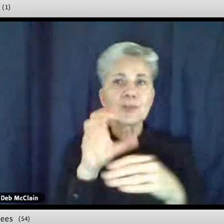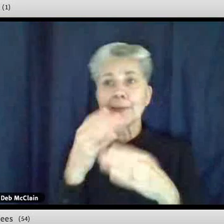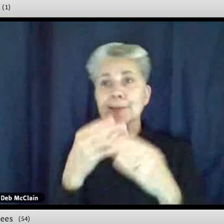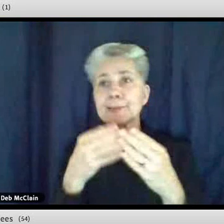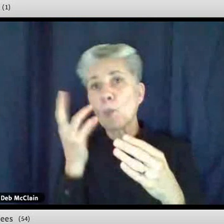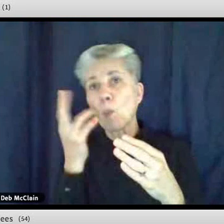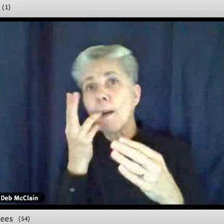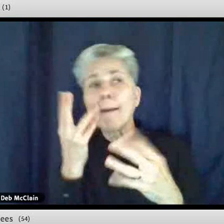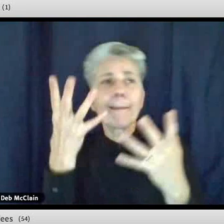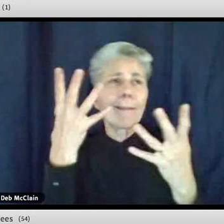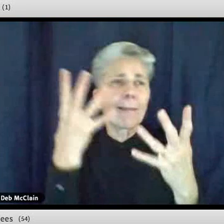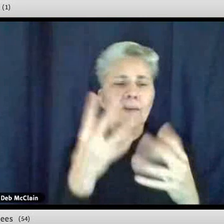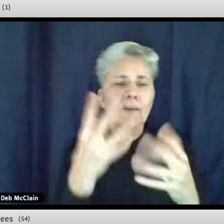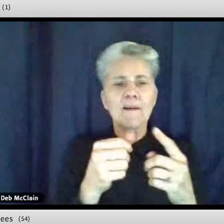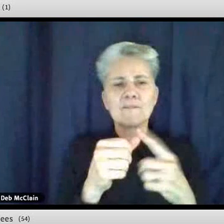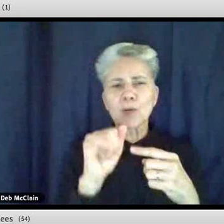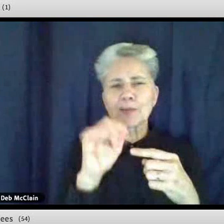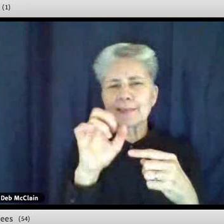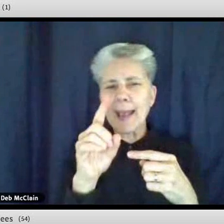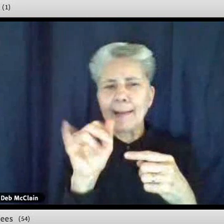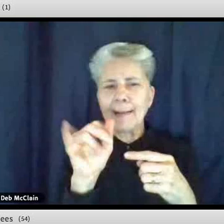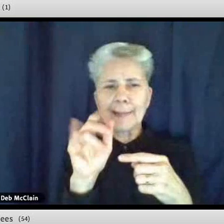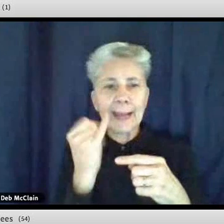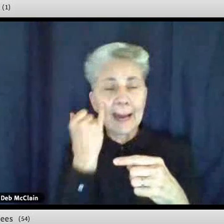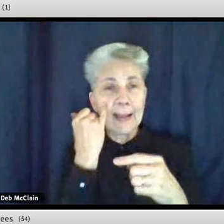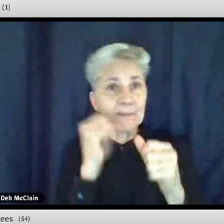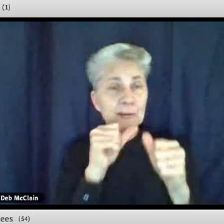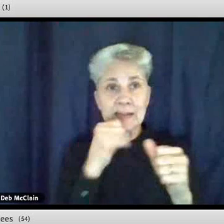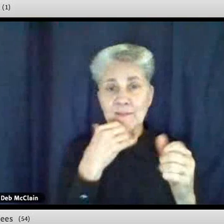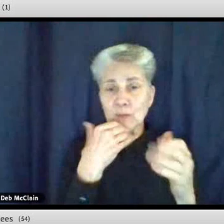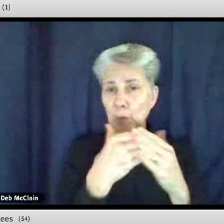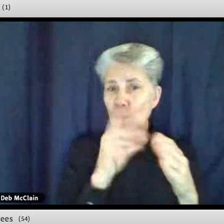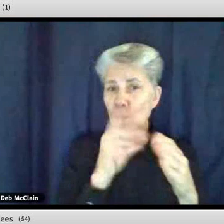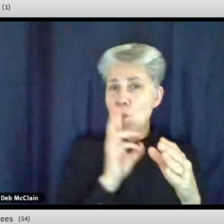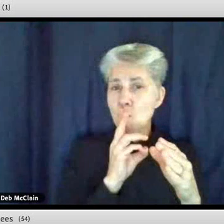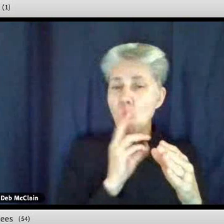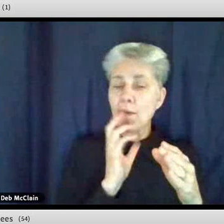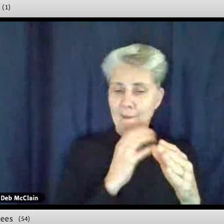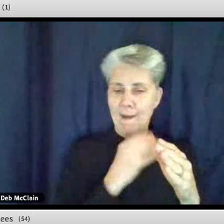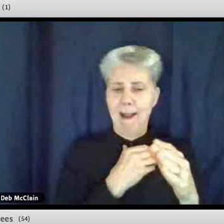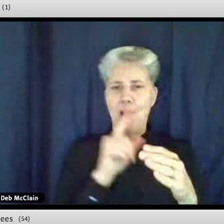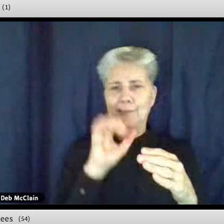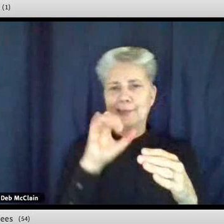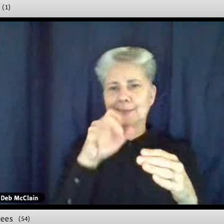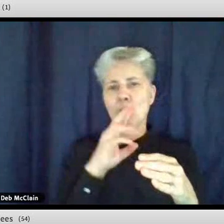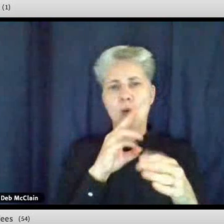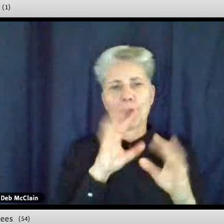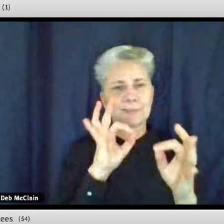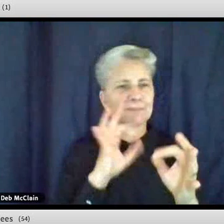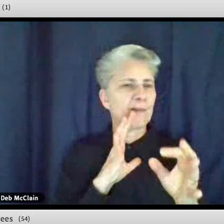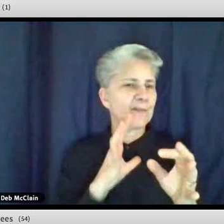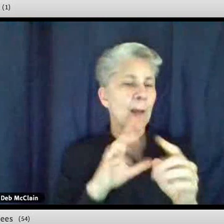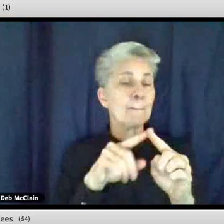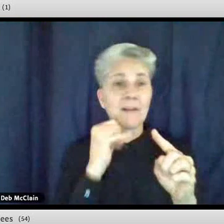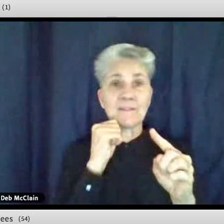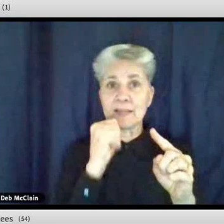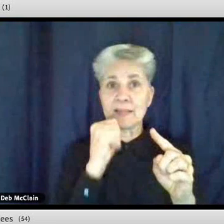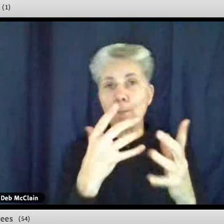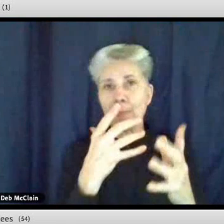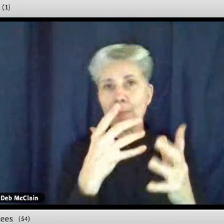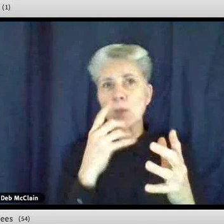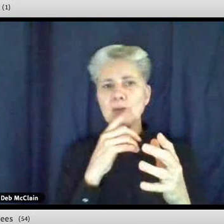wine, a first aid kit. If your area doesn't have good water, our tap water is fine, but if it doesn't, you may want to